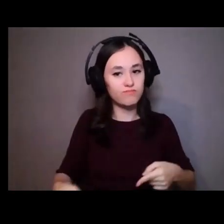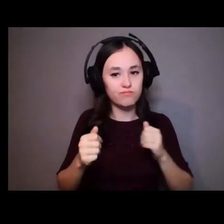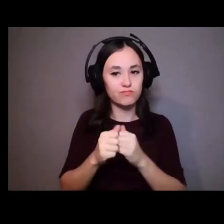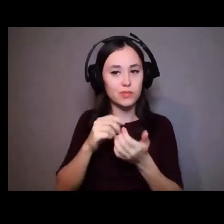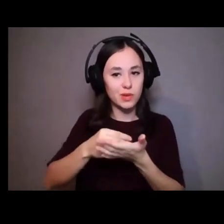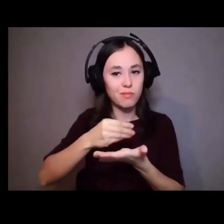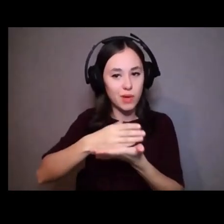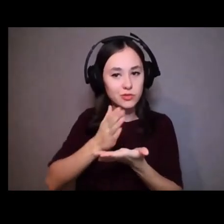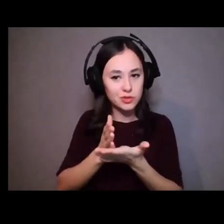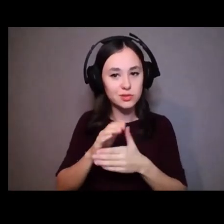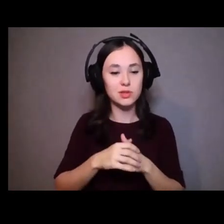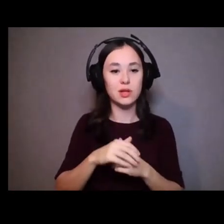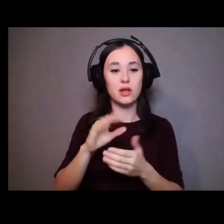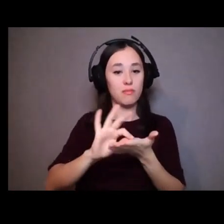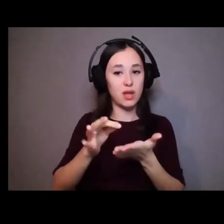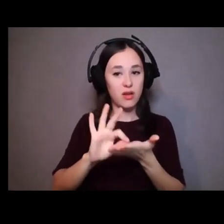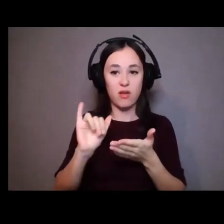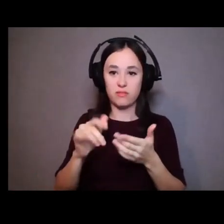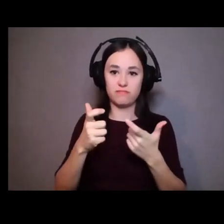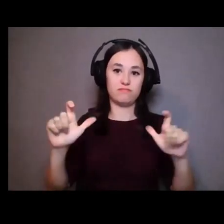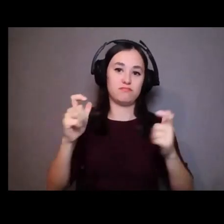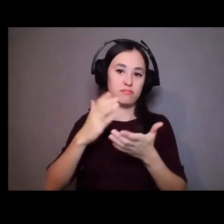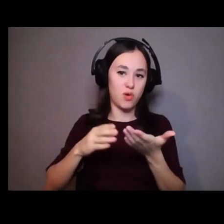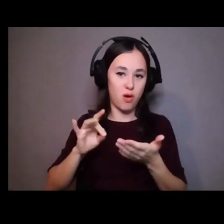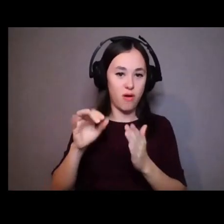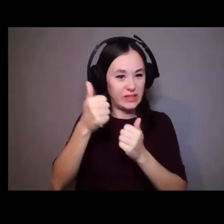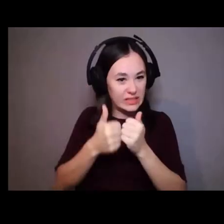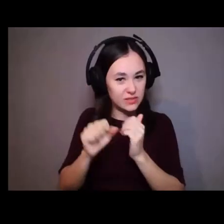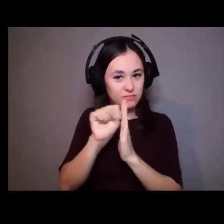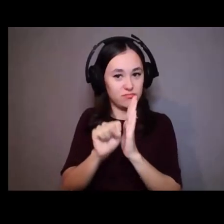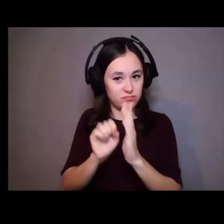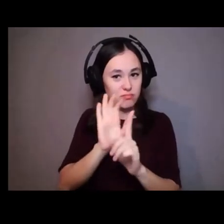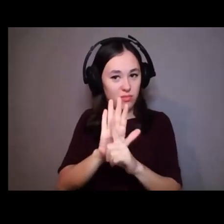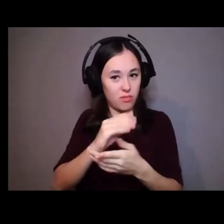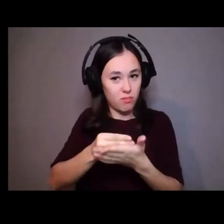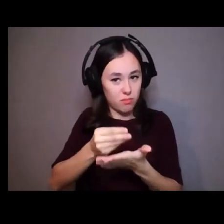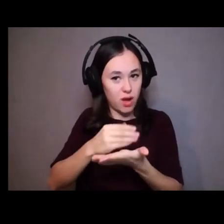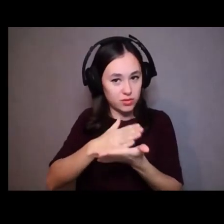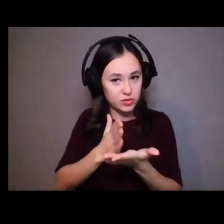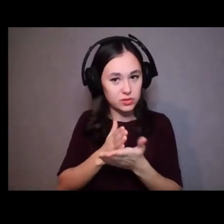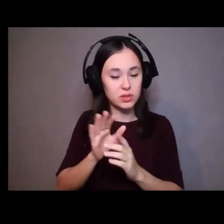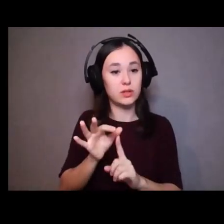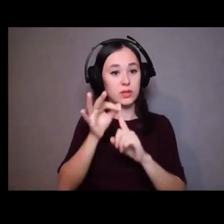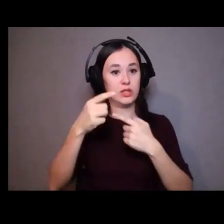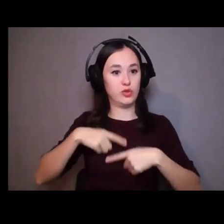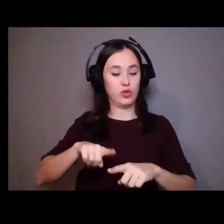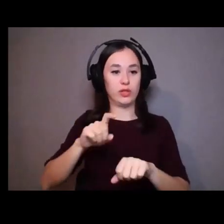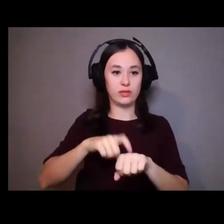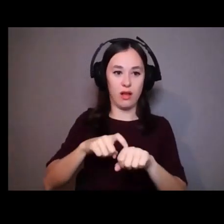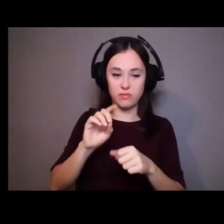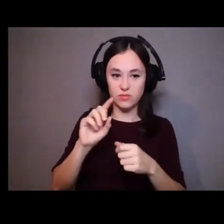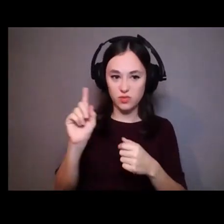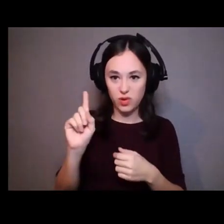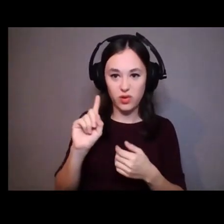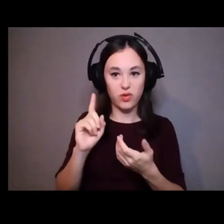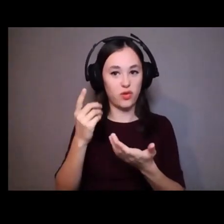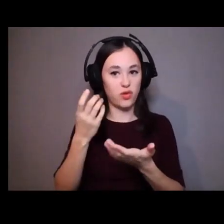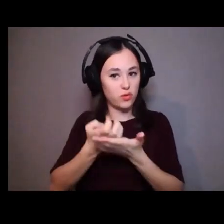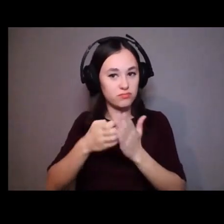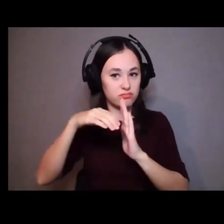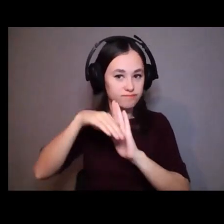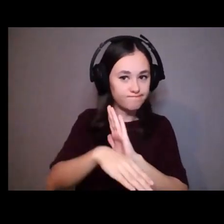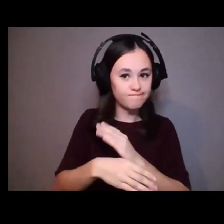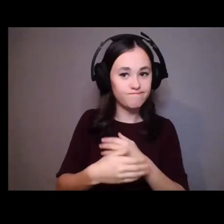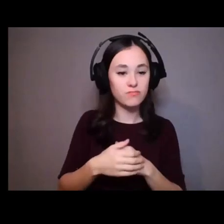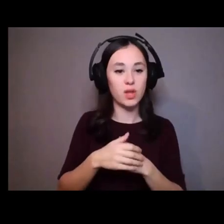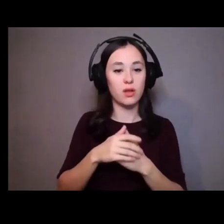share of every state's budget, and it particularly in times of economic retraction, funding the Medicaid program is